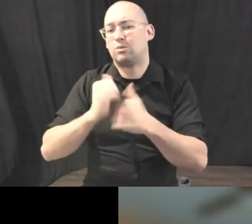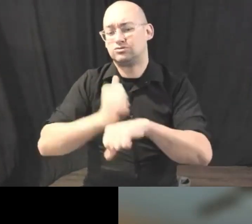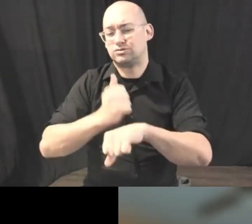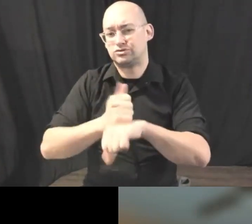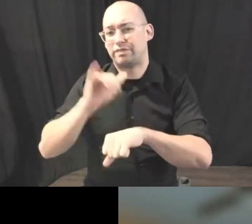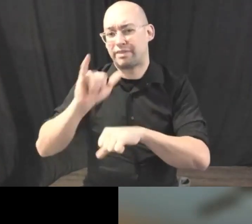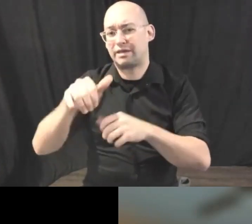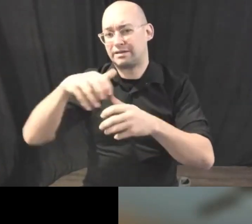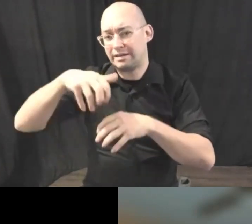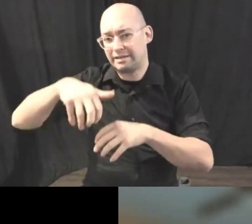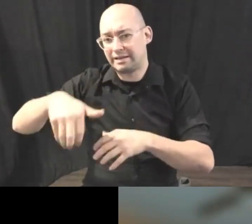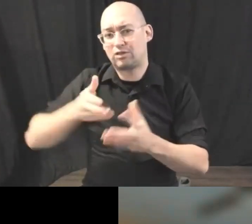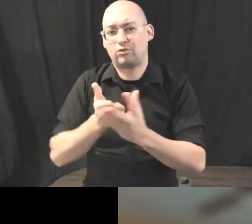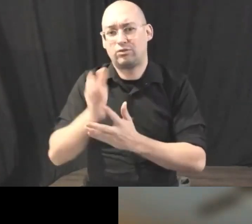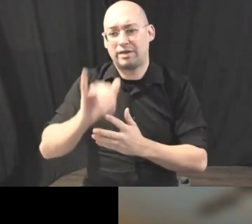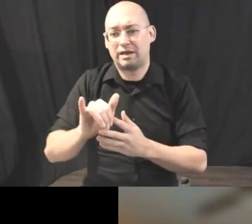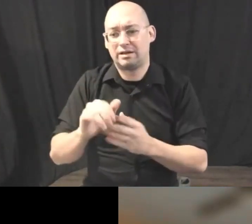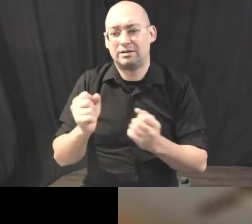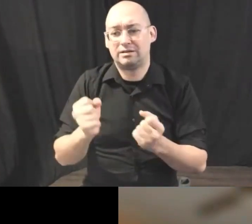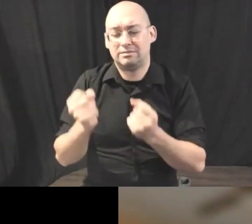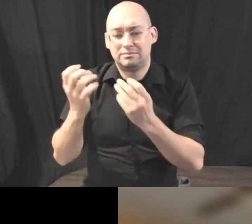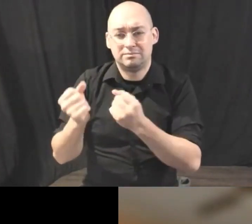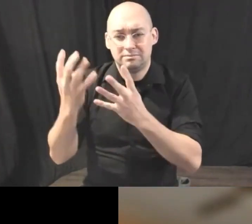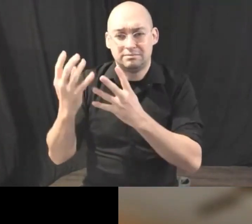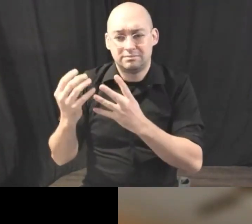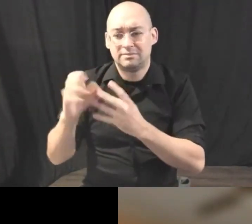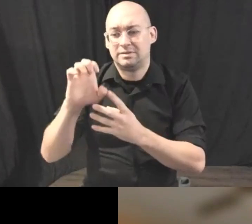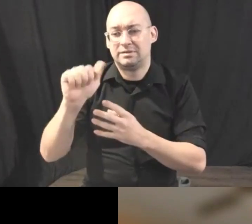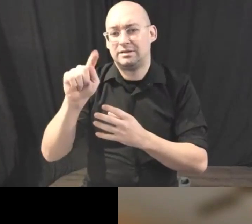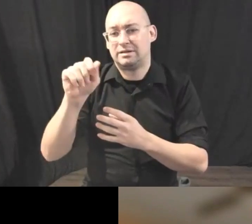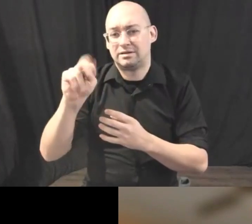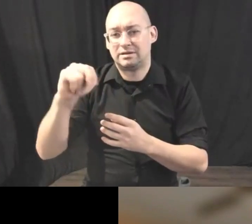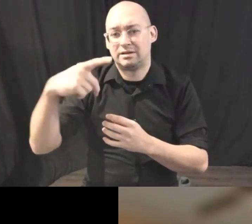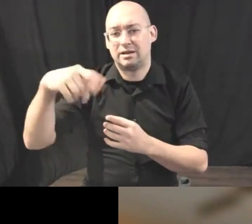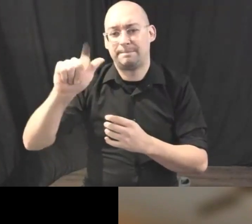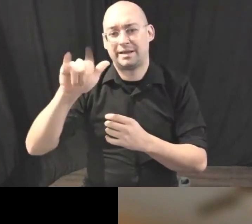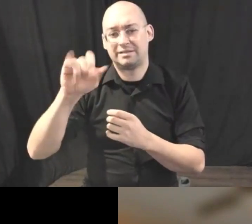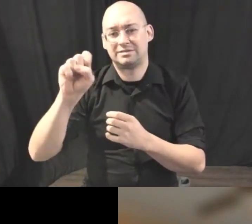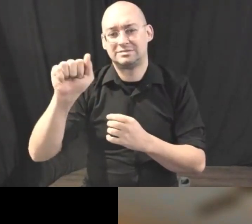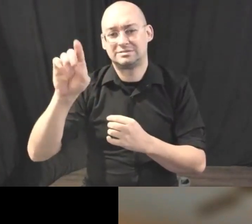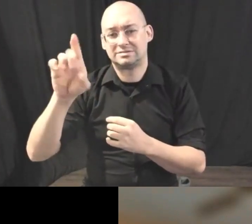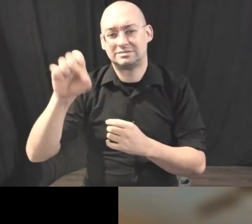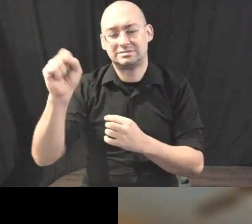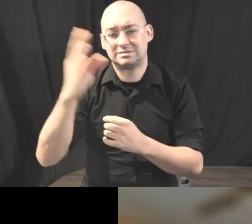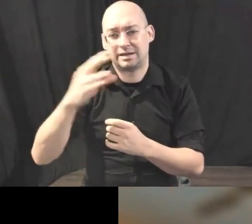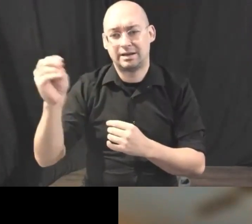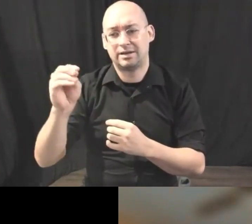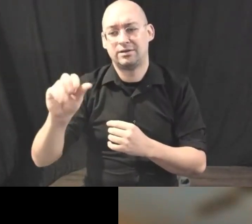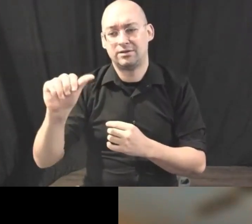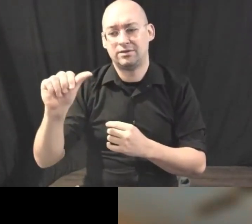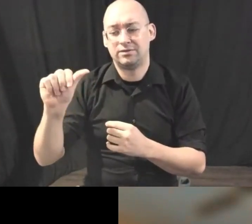that when multiplied, right? You had Eaton Palisades, and I'm not been Hughes, thank